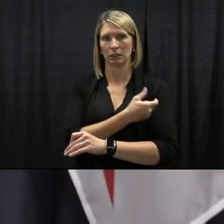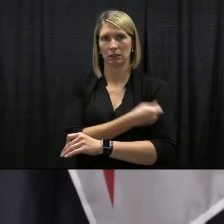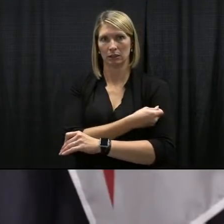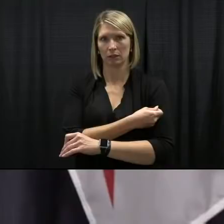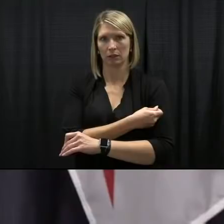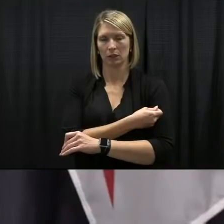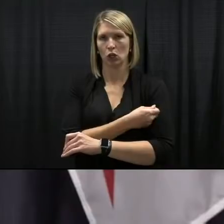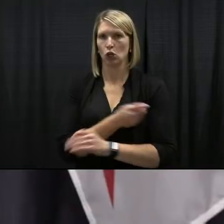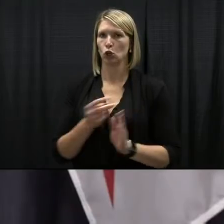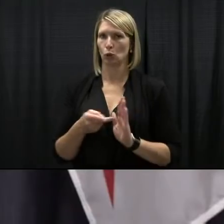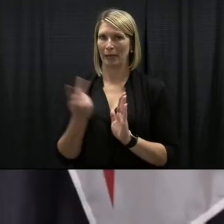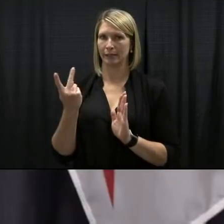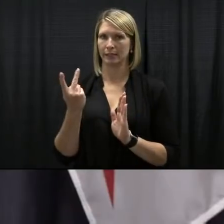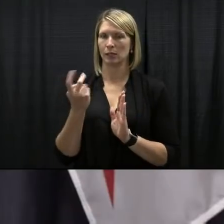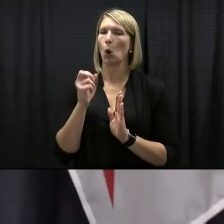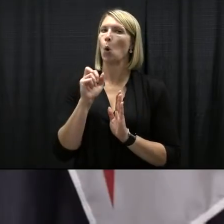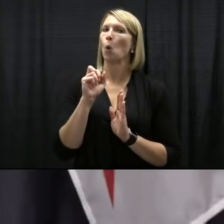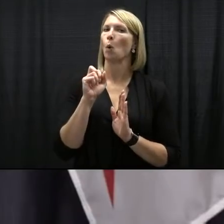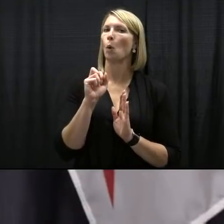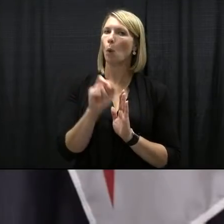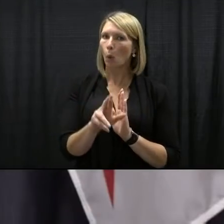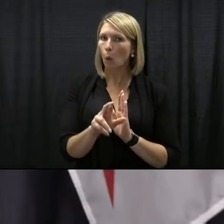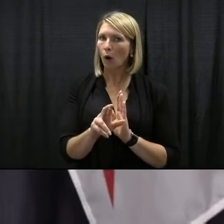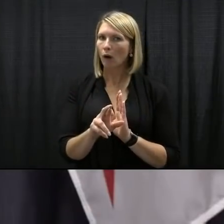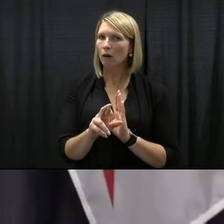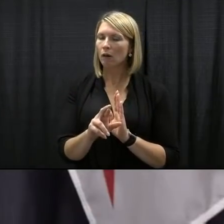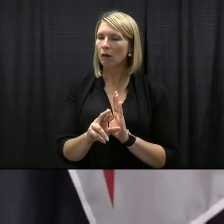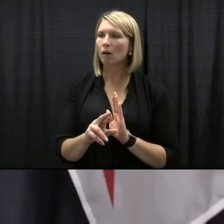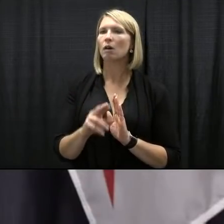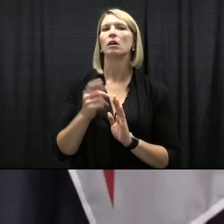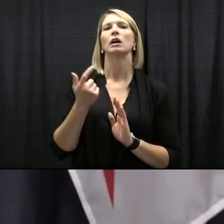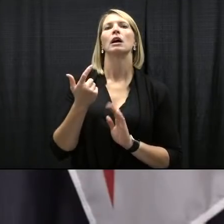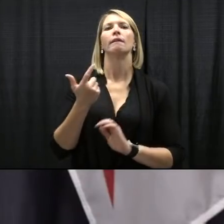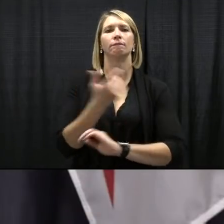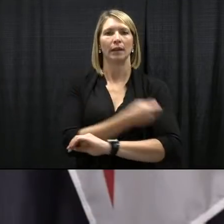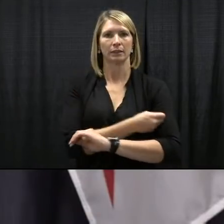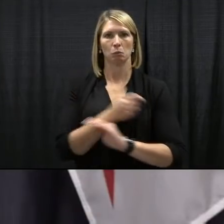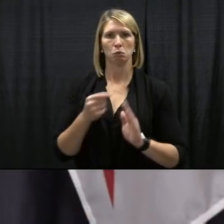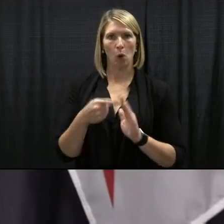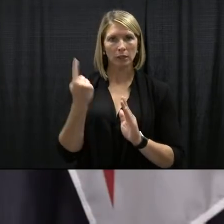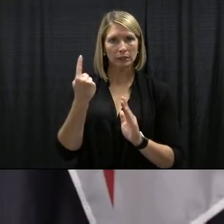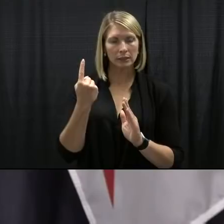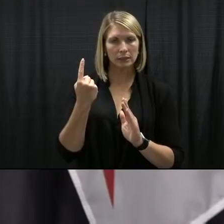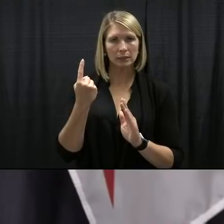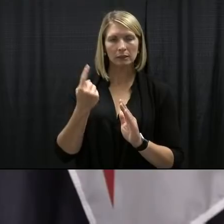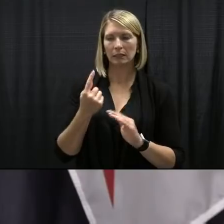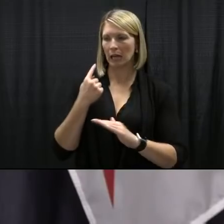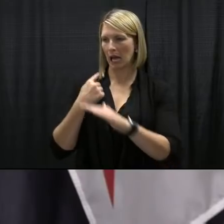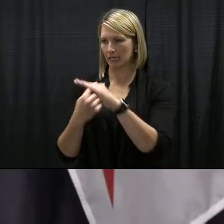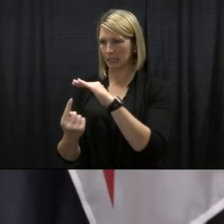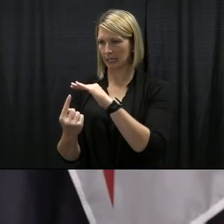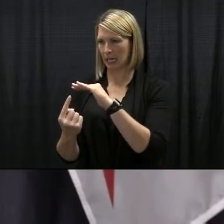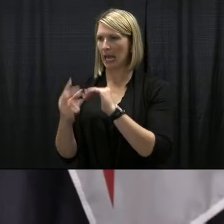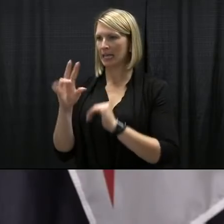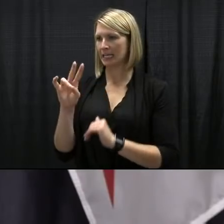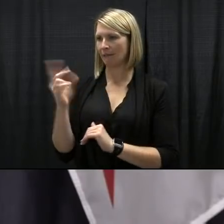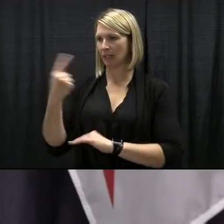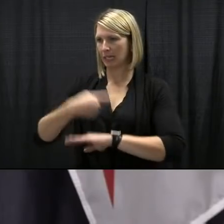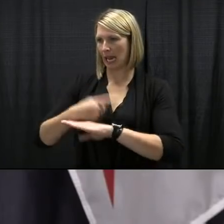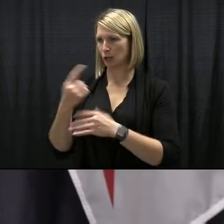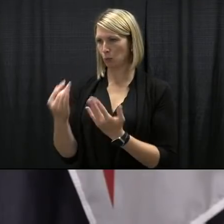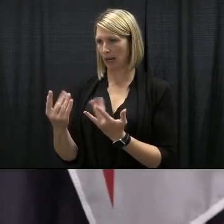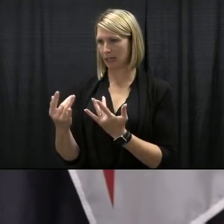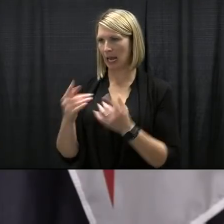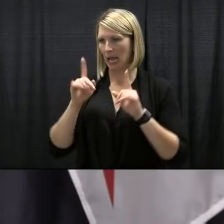of isolation and wait for the negative test, those would pretty clearly be your options going forward. The issue